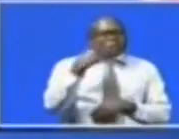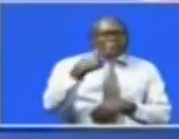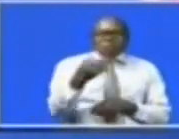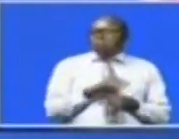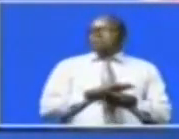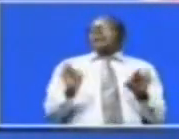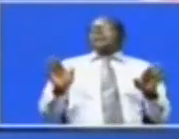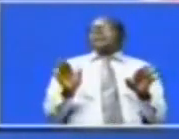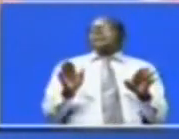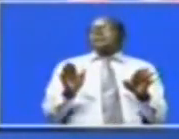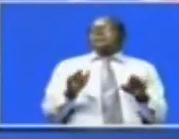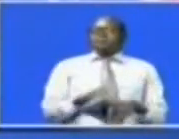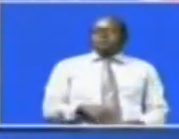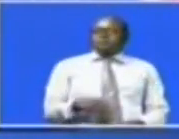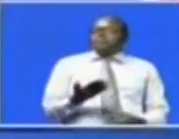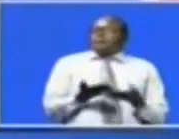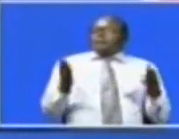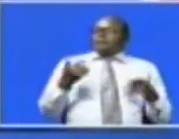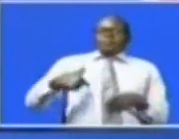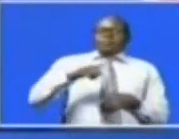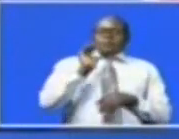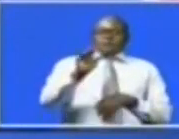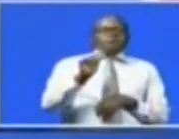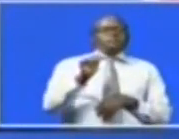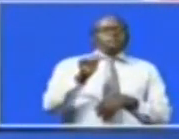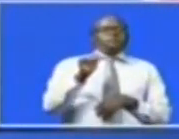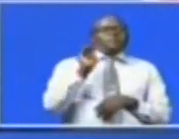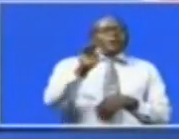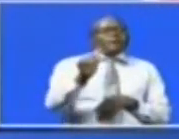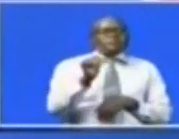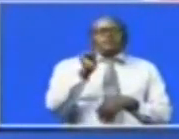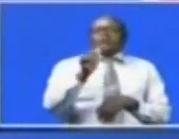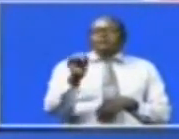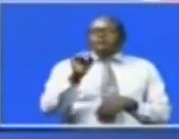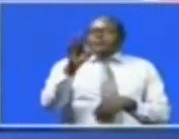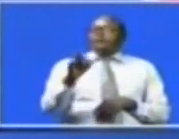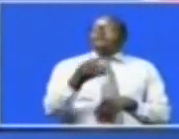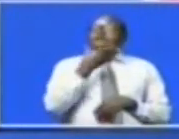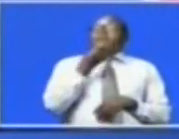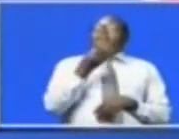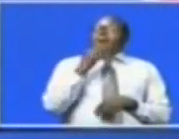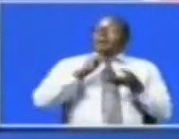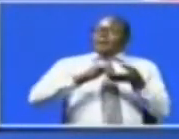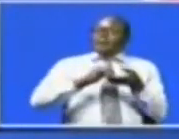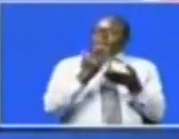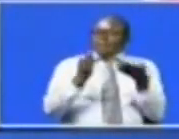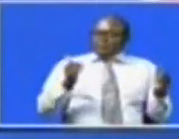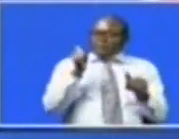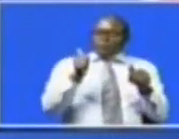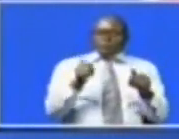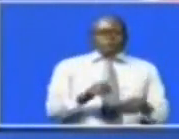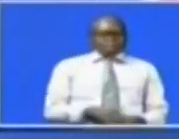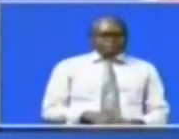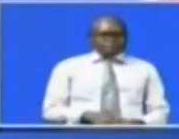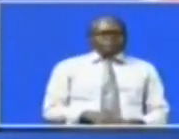you know, Sophia, Eric, and Odera, we don't ask ourselves, is this man engaging in an activity which